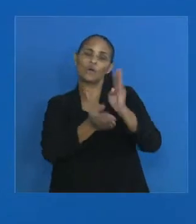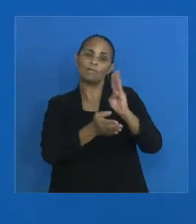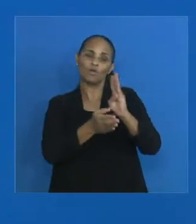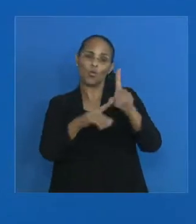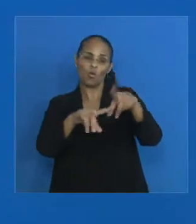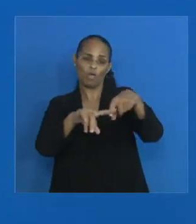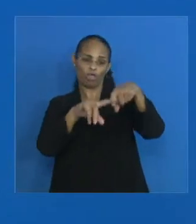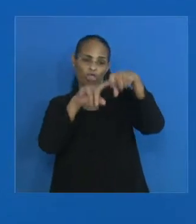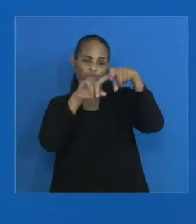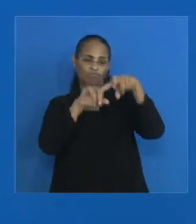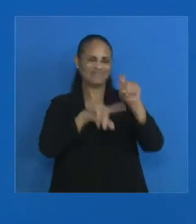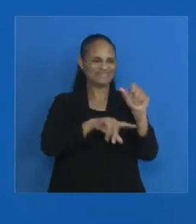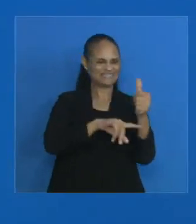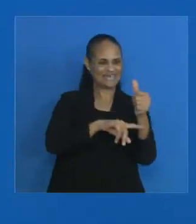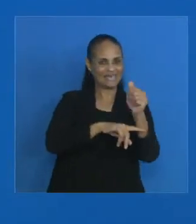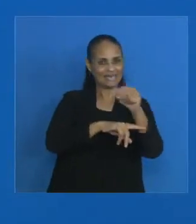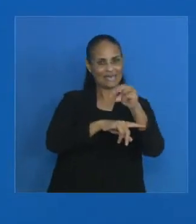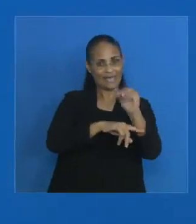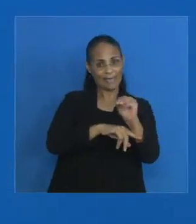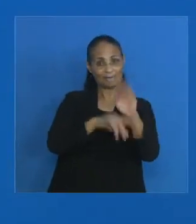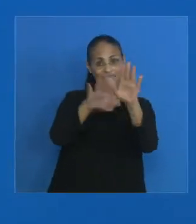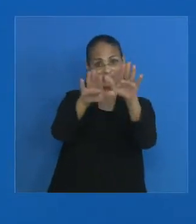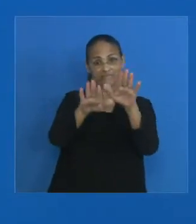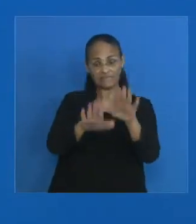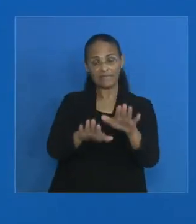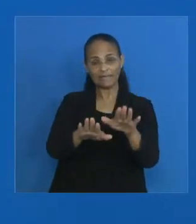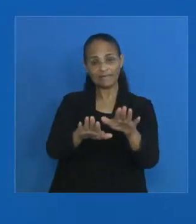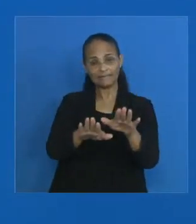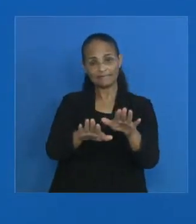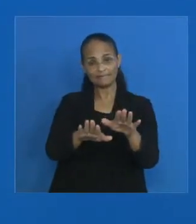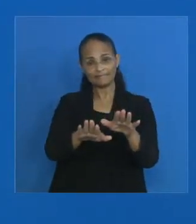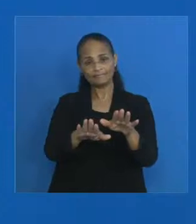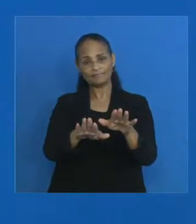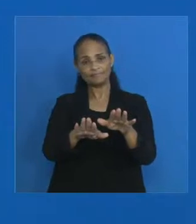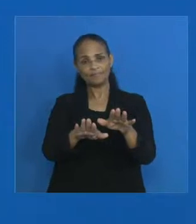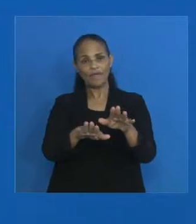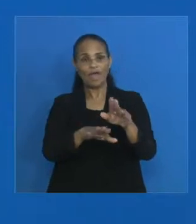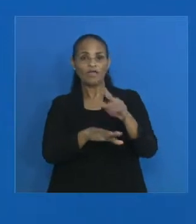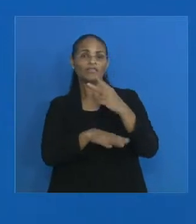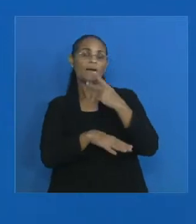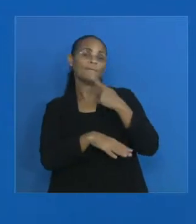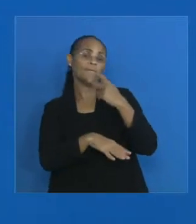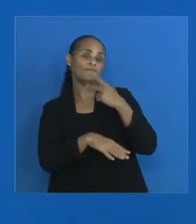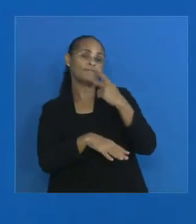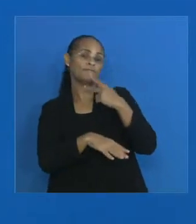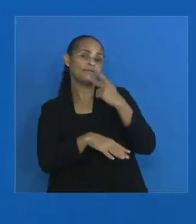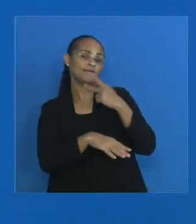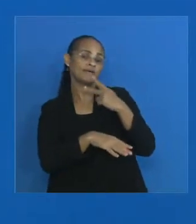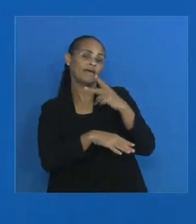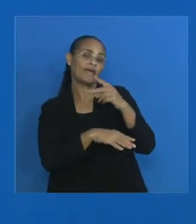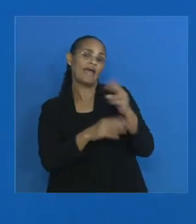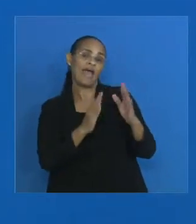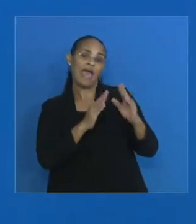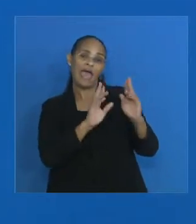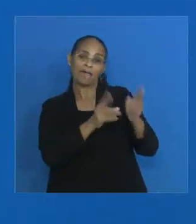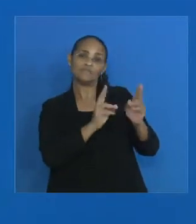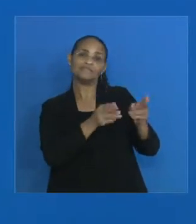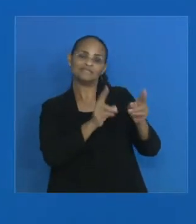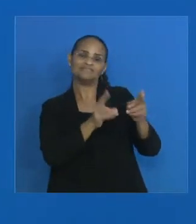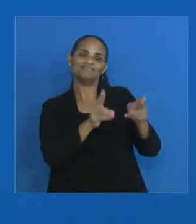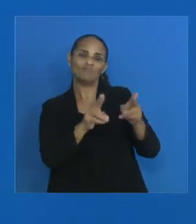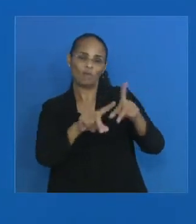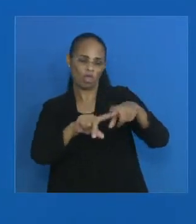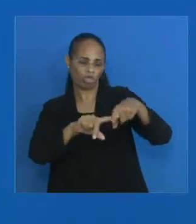from 10 a.m. Sunday. The Pink Route Hamilton Harbor Ferry will be suspended